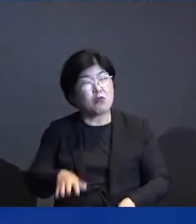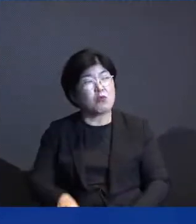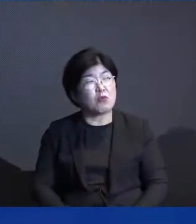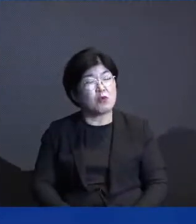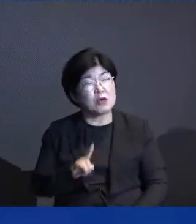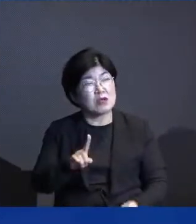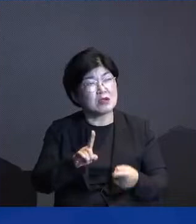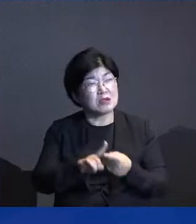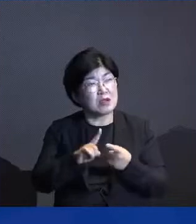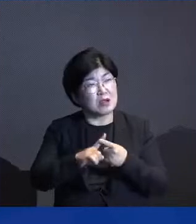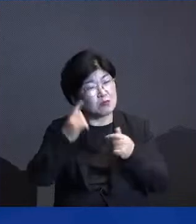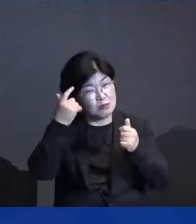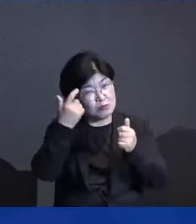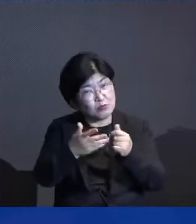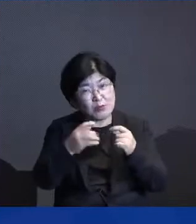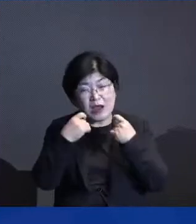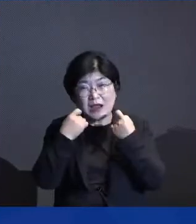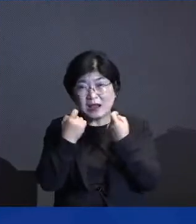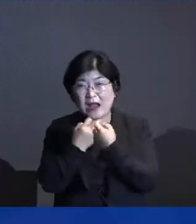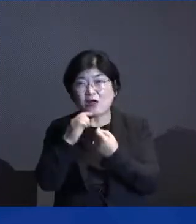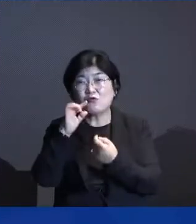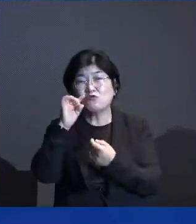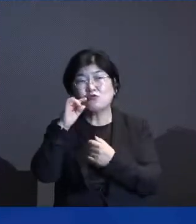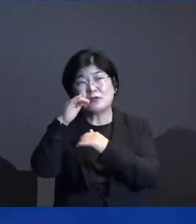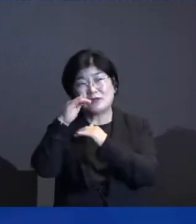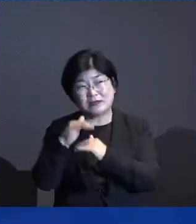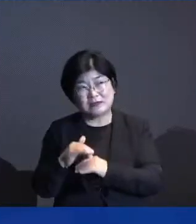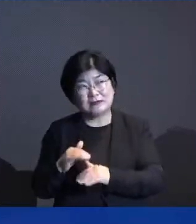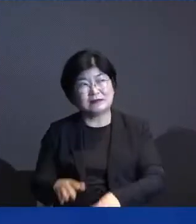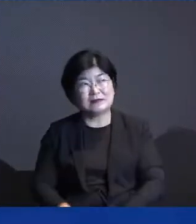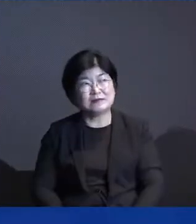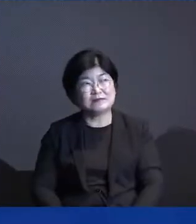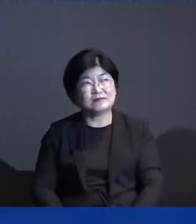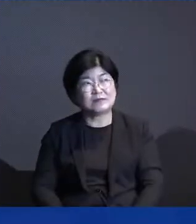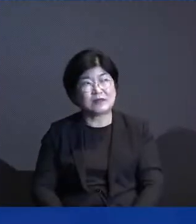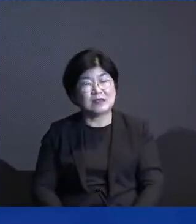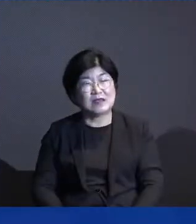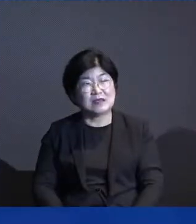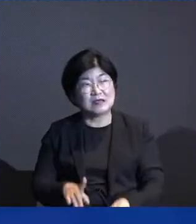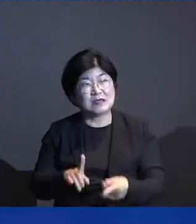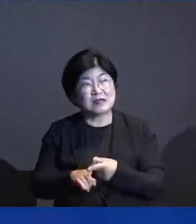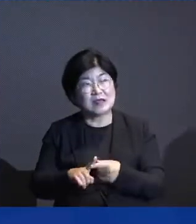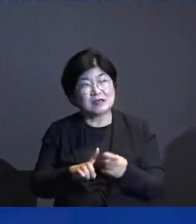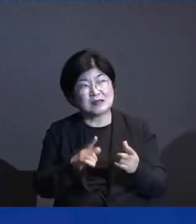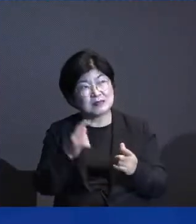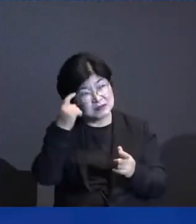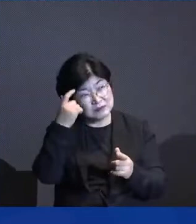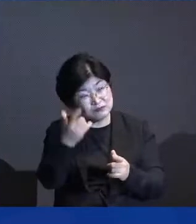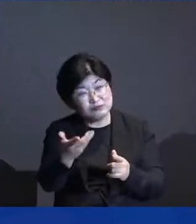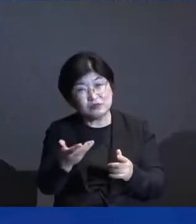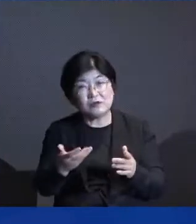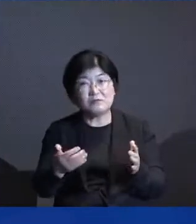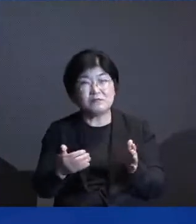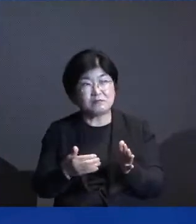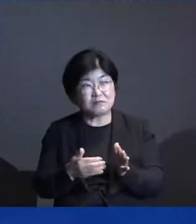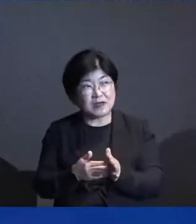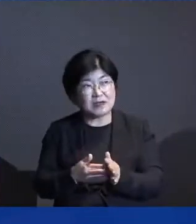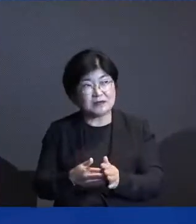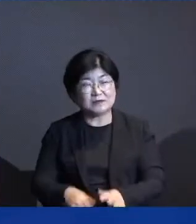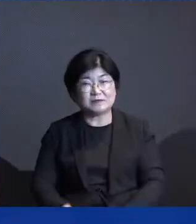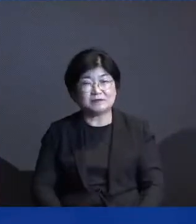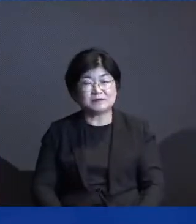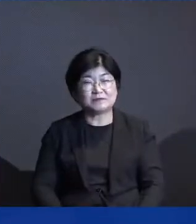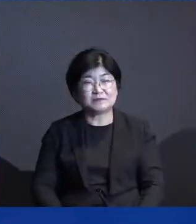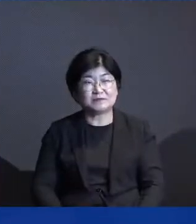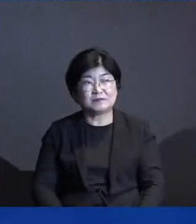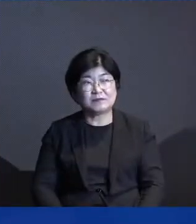So those are questions we have at this moment. So while Dr.